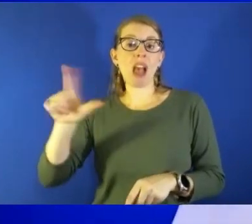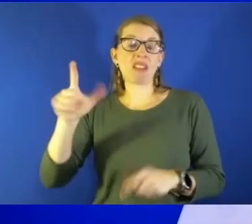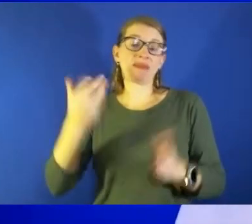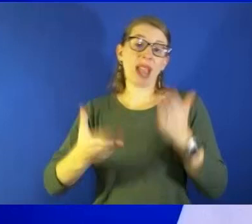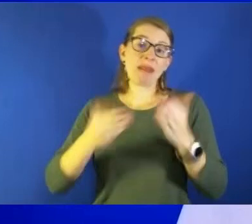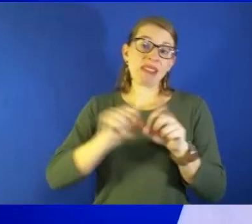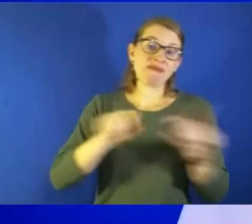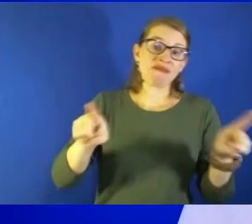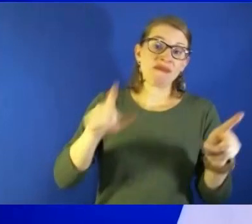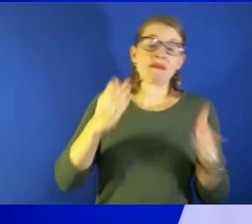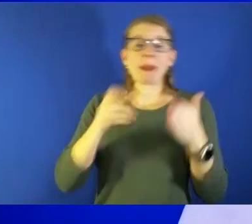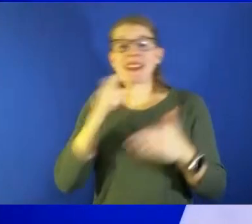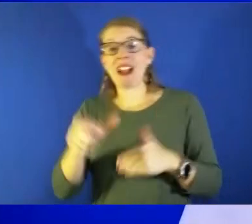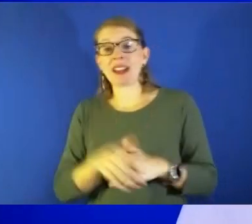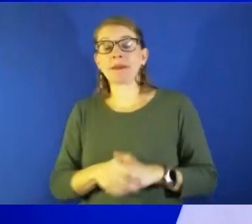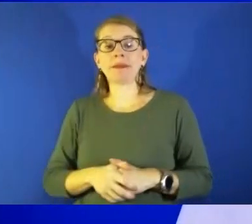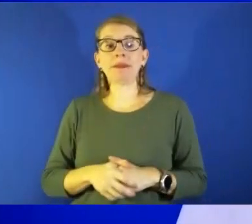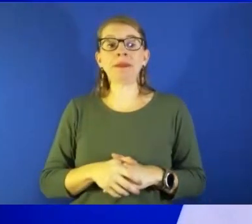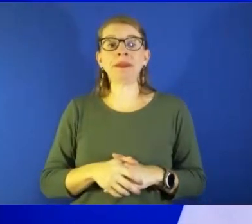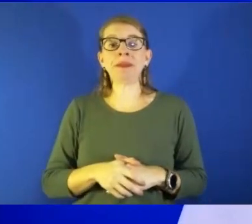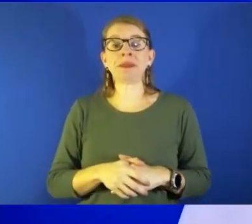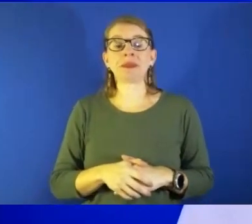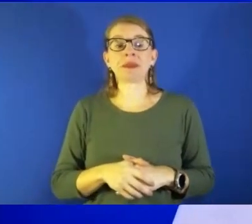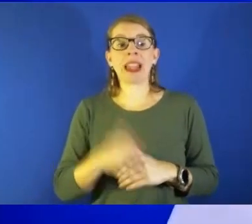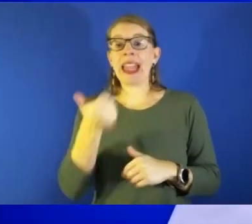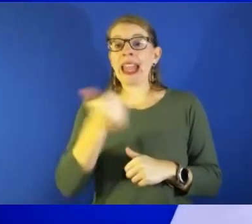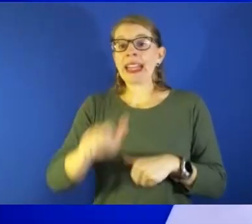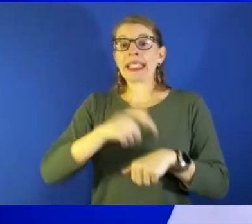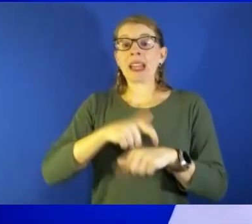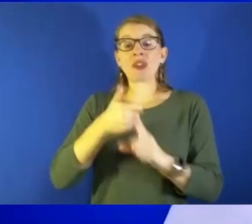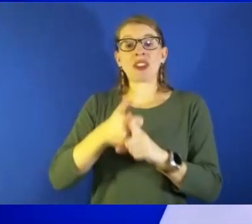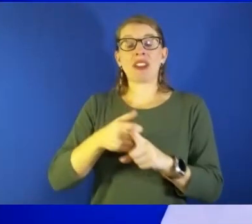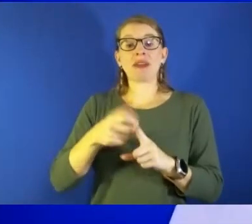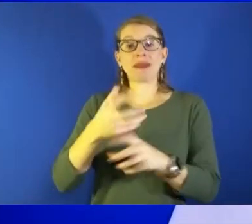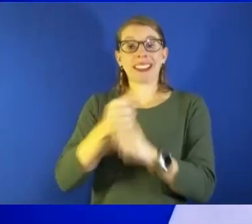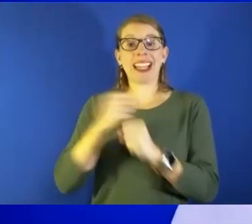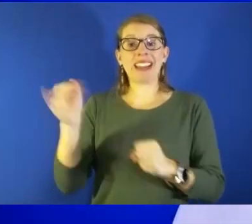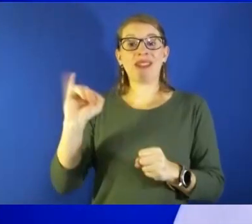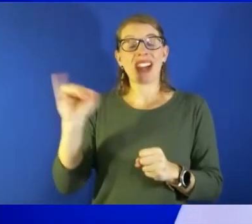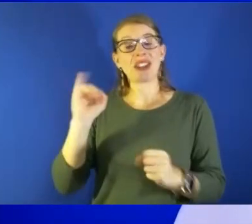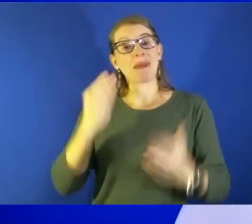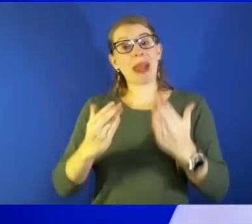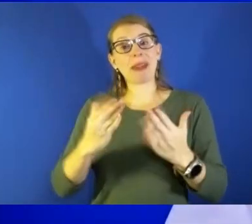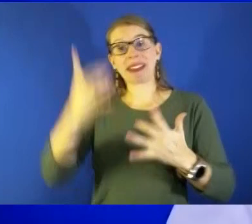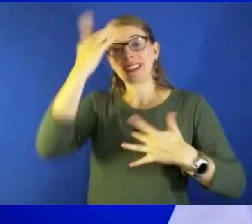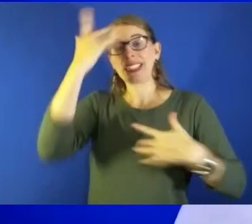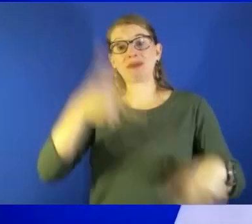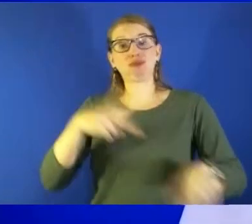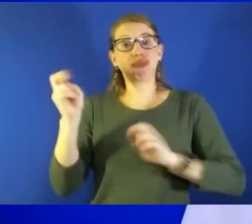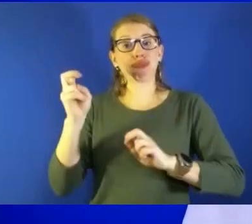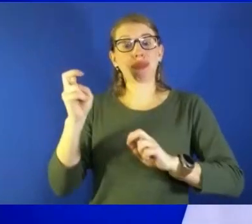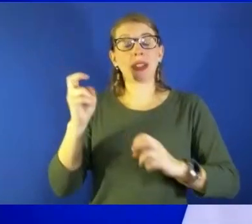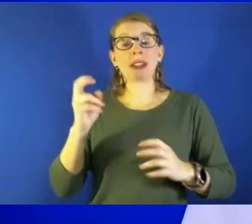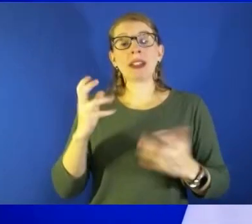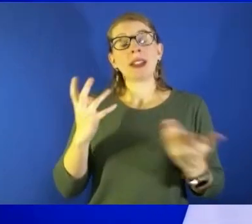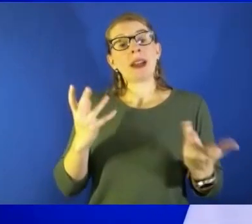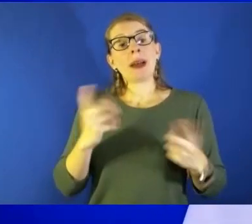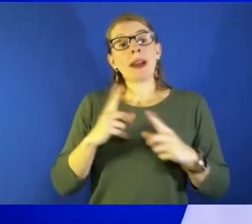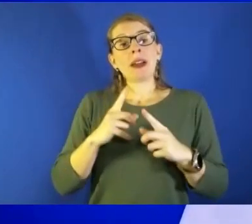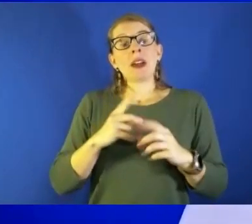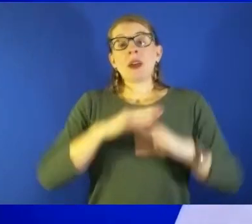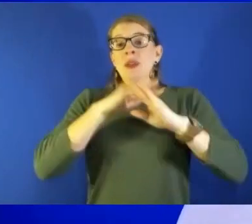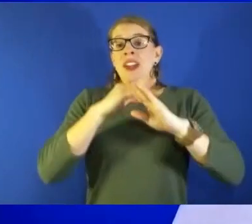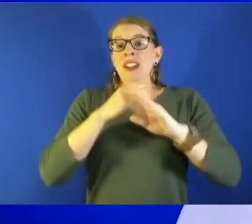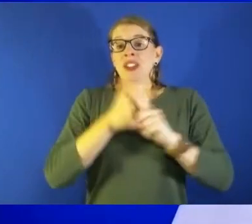still continue to roll the dice anytime you get the infection, but the best measure to protect yourself against hospitalization, severe